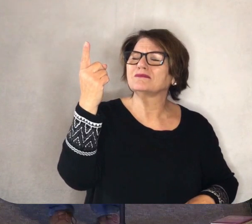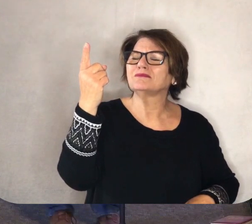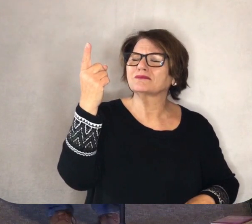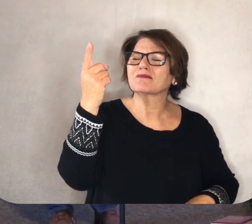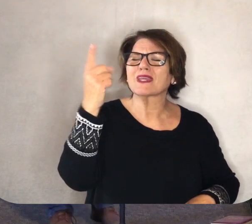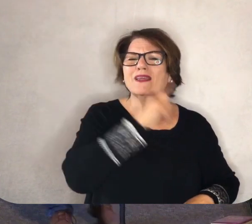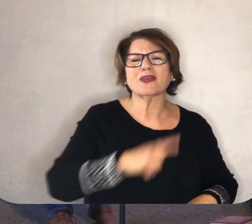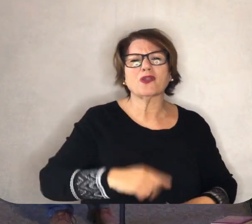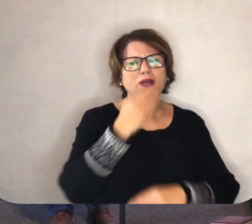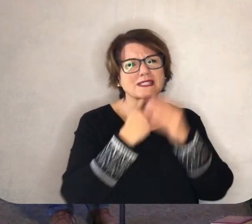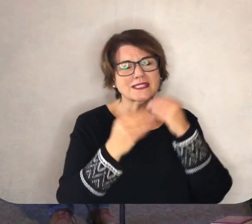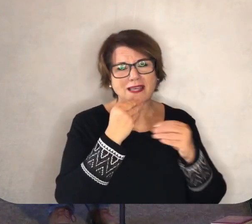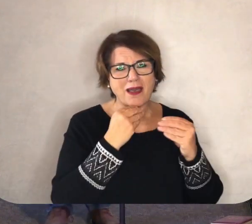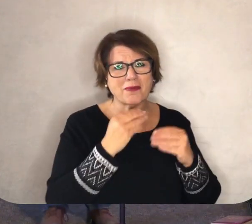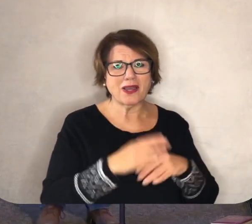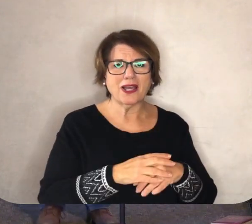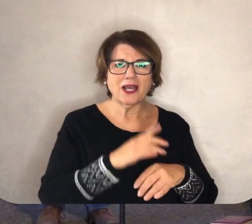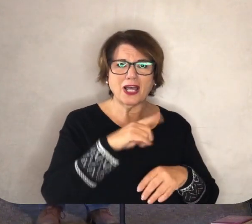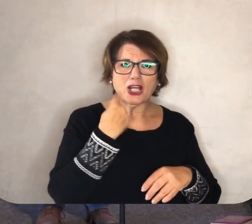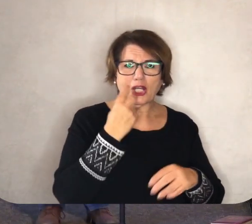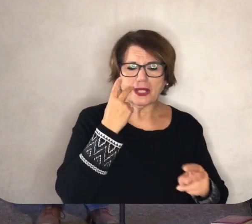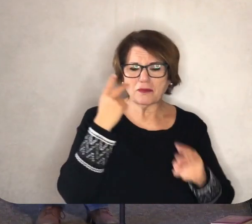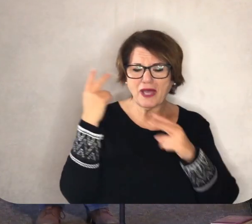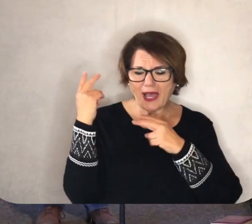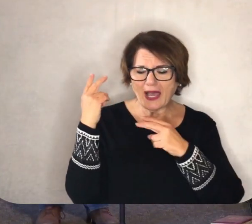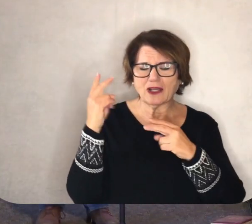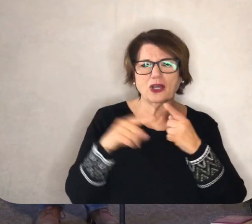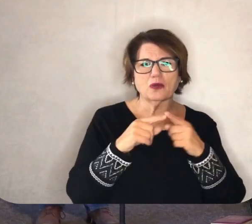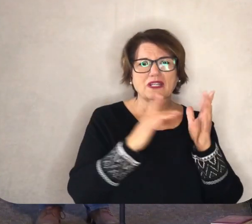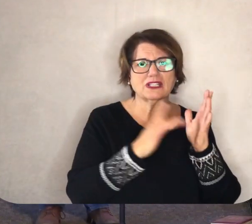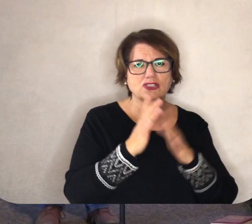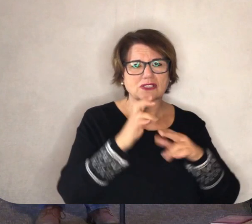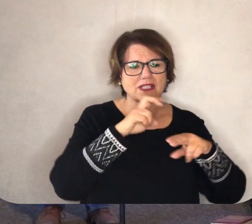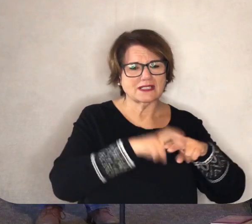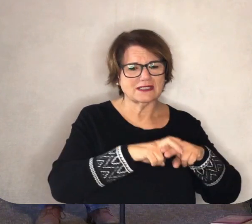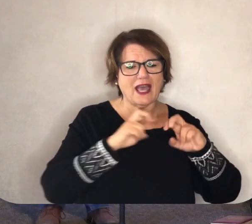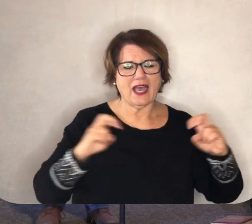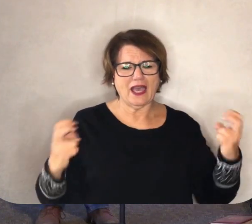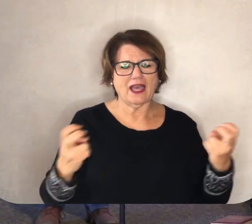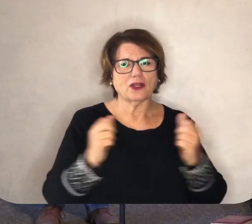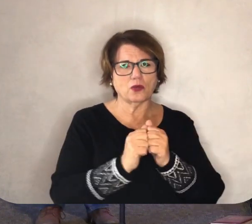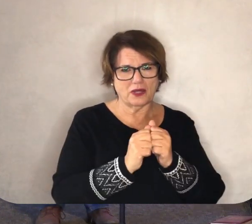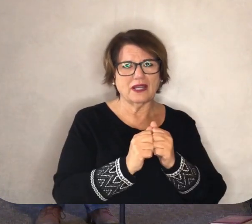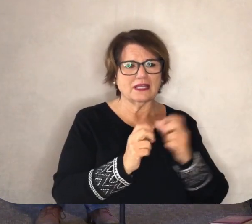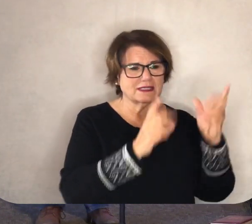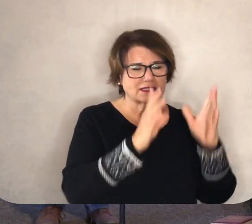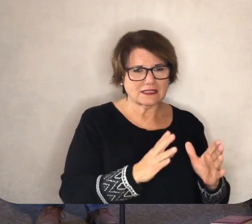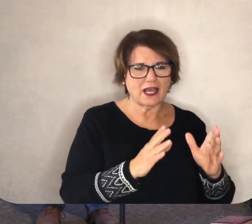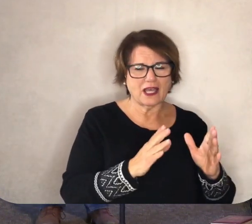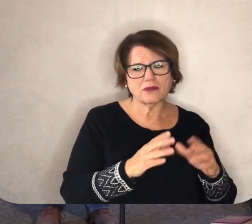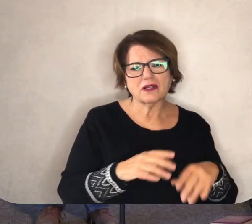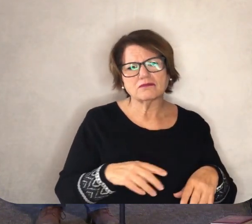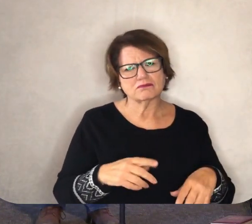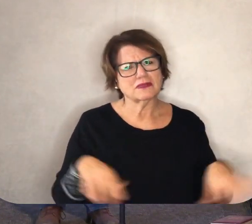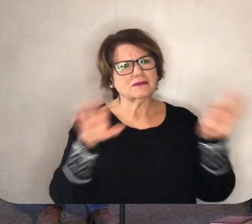The Lord's Supper doesn't just look back at the night that Jesus sat with his disciples there in that upper room, as important as